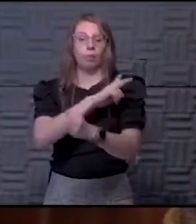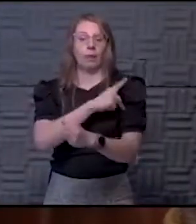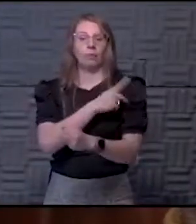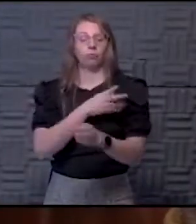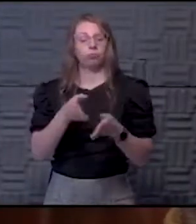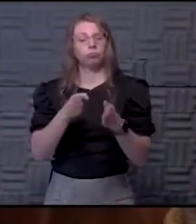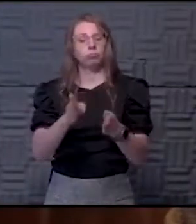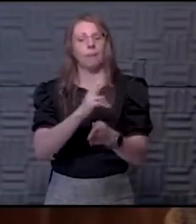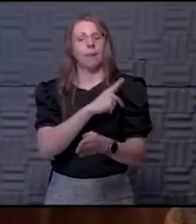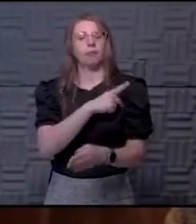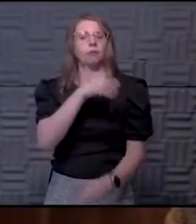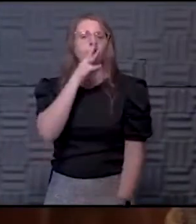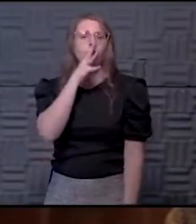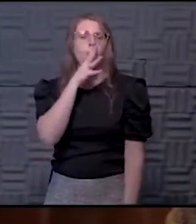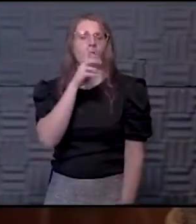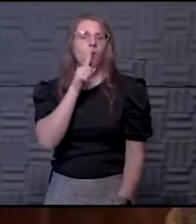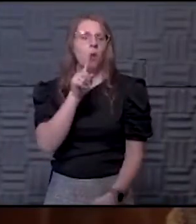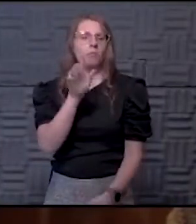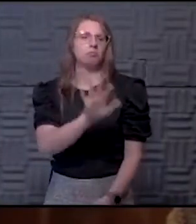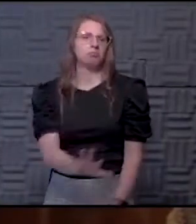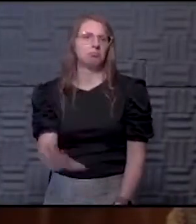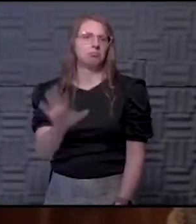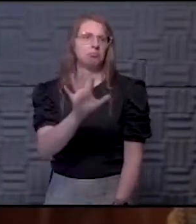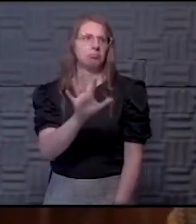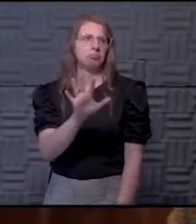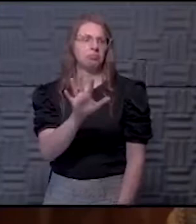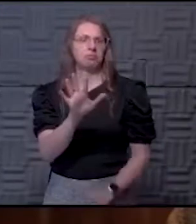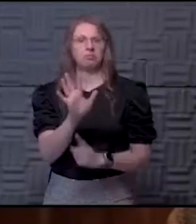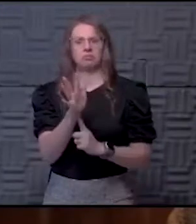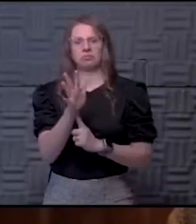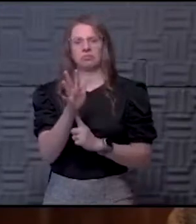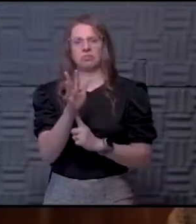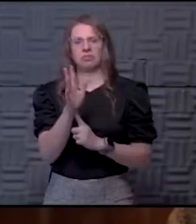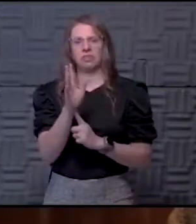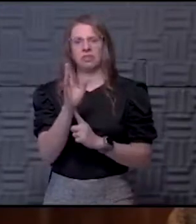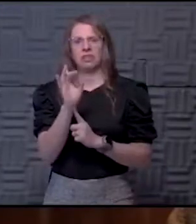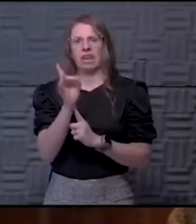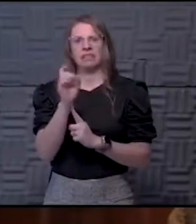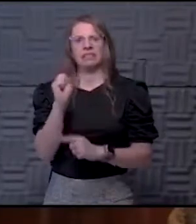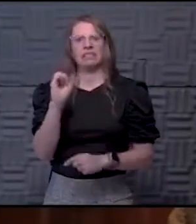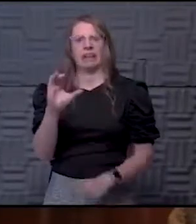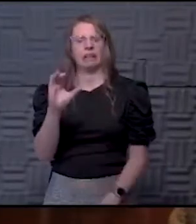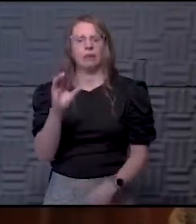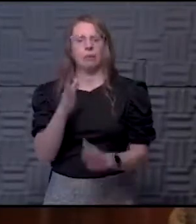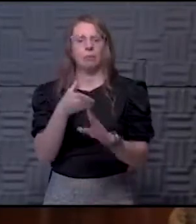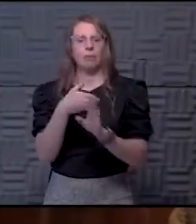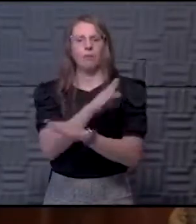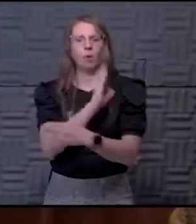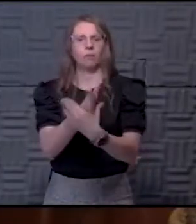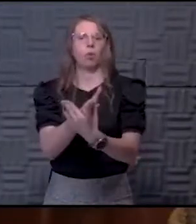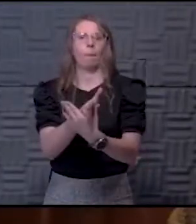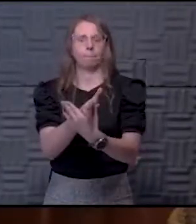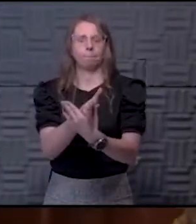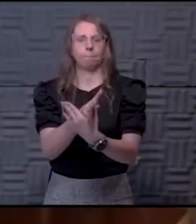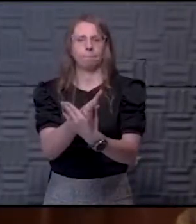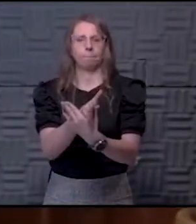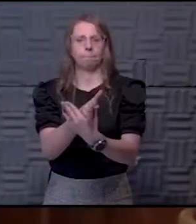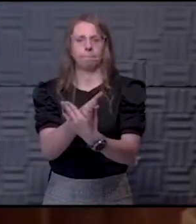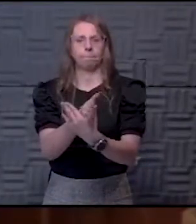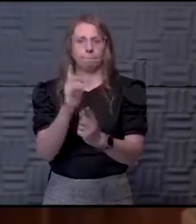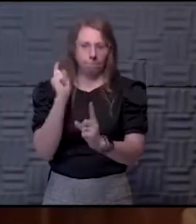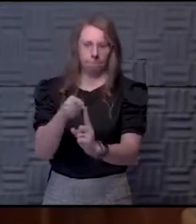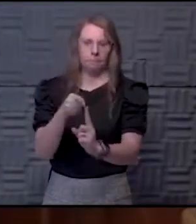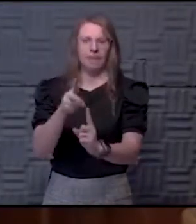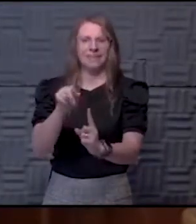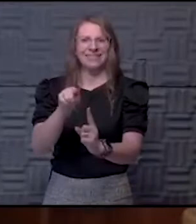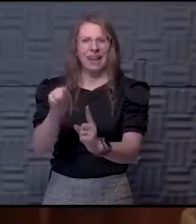the patient to talk for an average of something like 5 to 8 seconds before they interrupt them to get to the